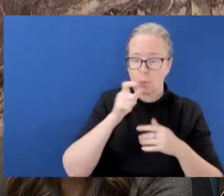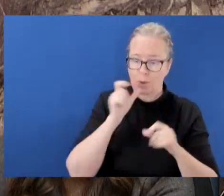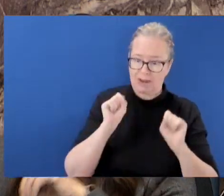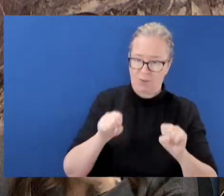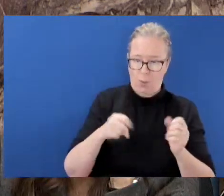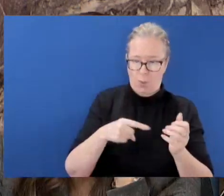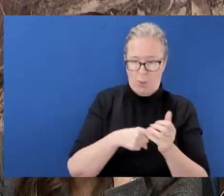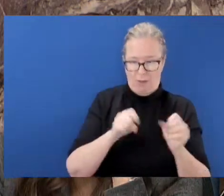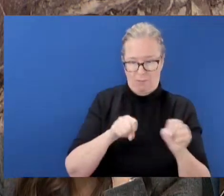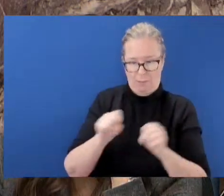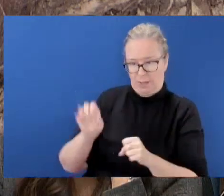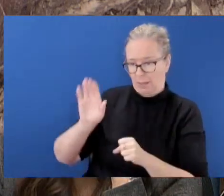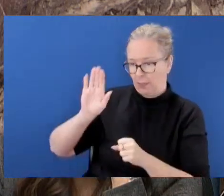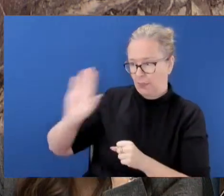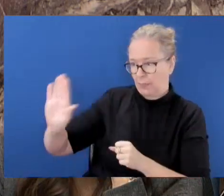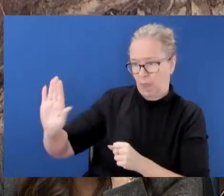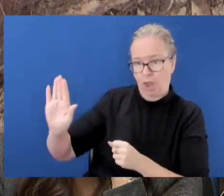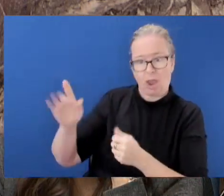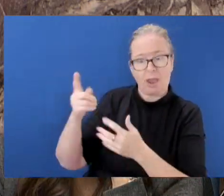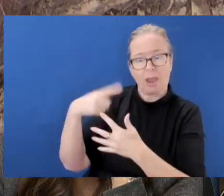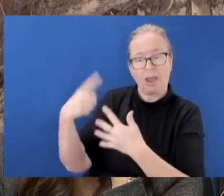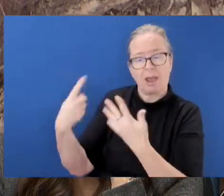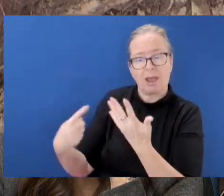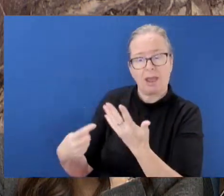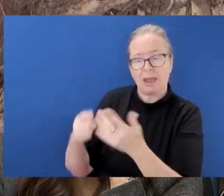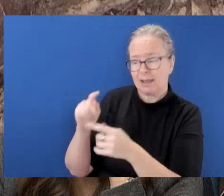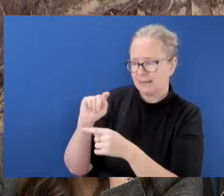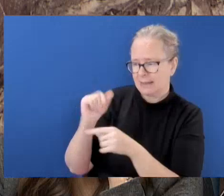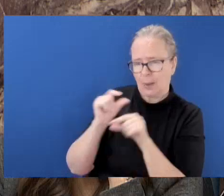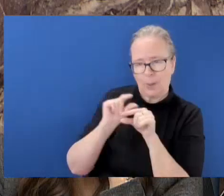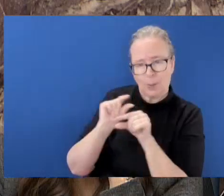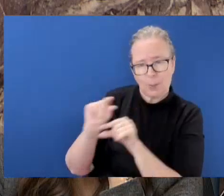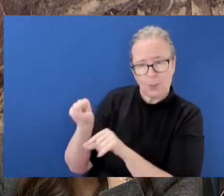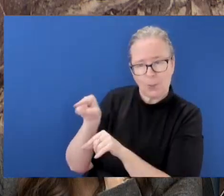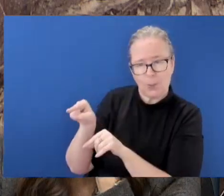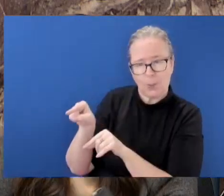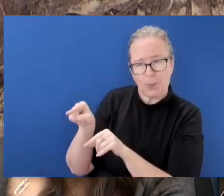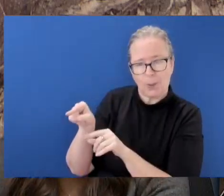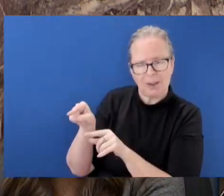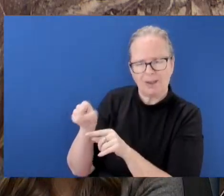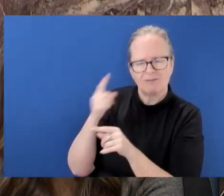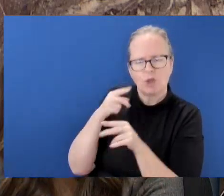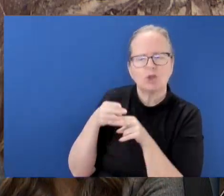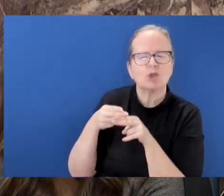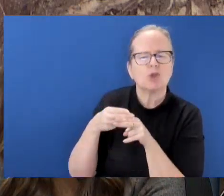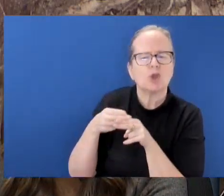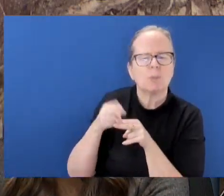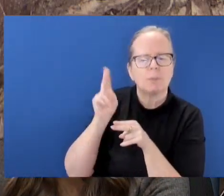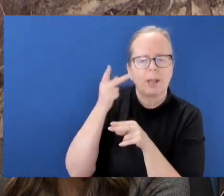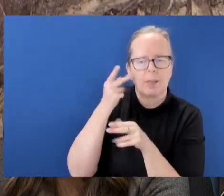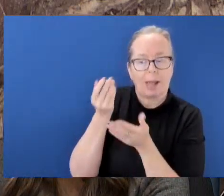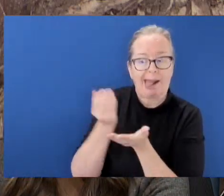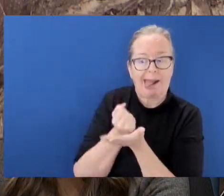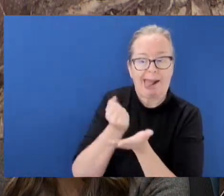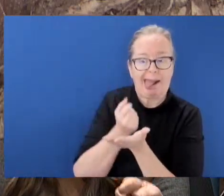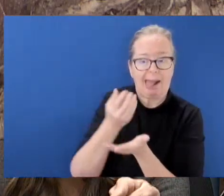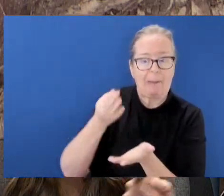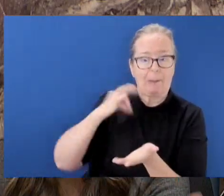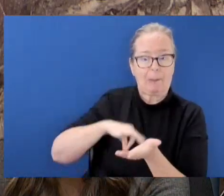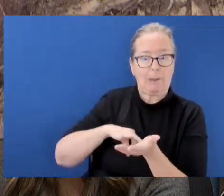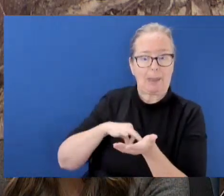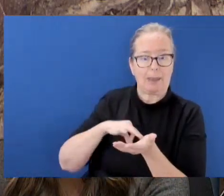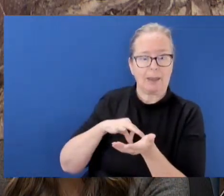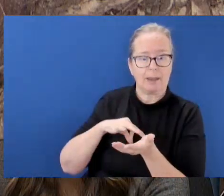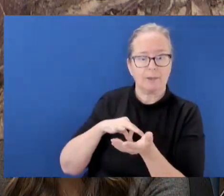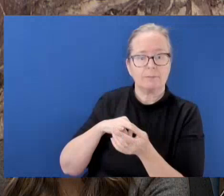So maybe it is political cover for the fact that just weeks before needing to declare for the speculation tax, what